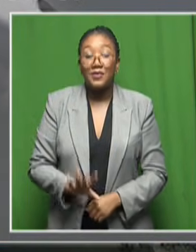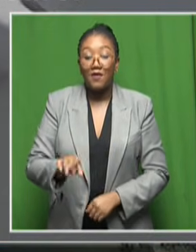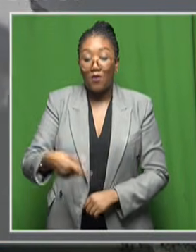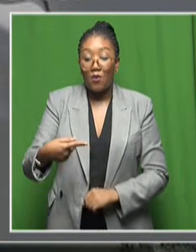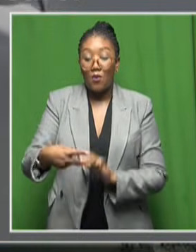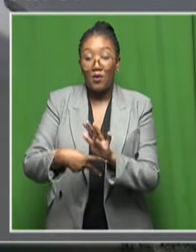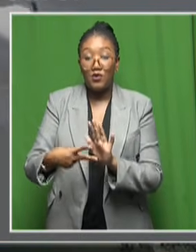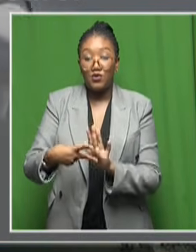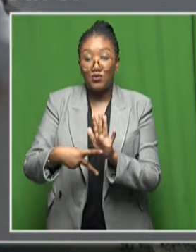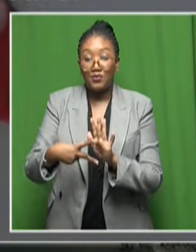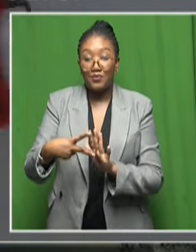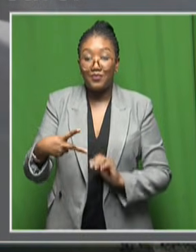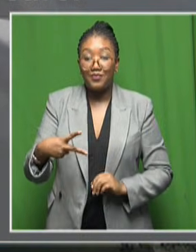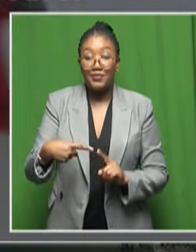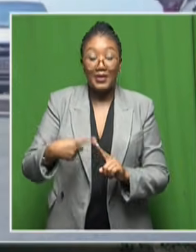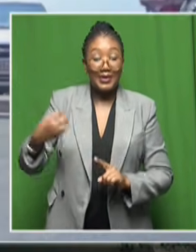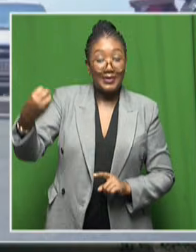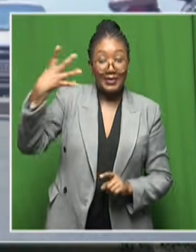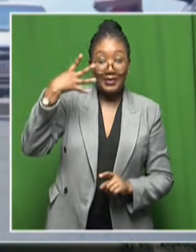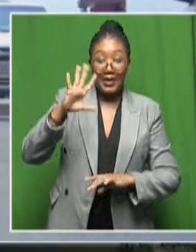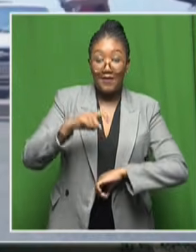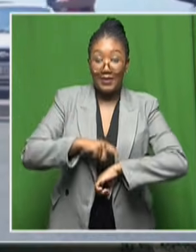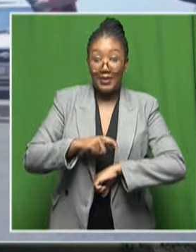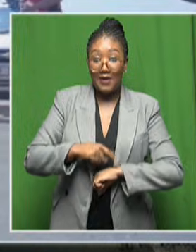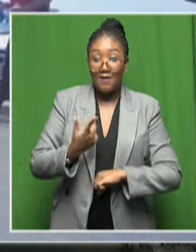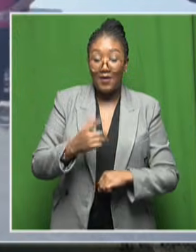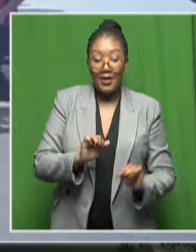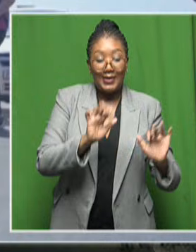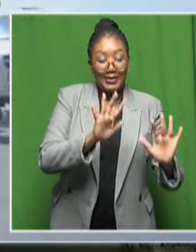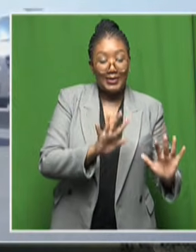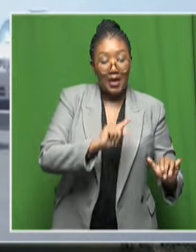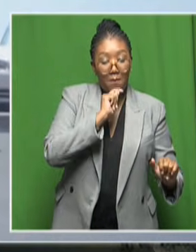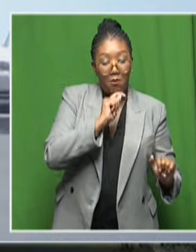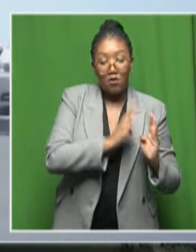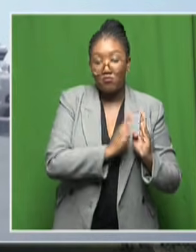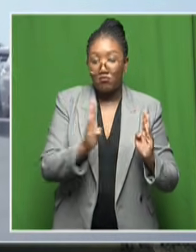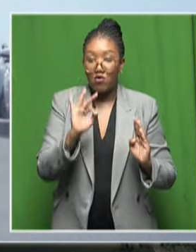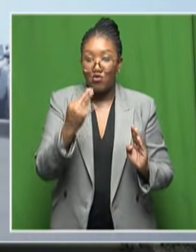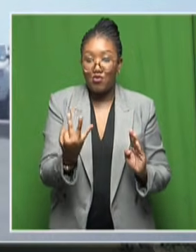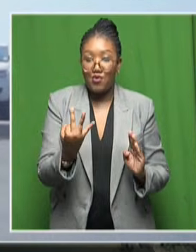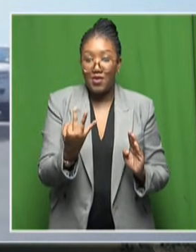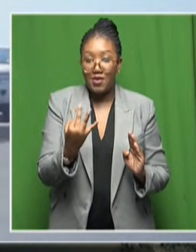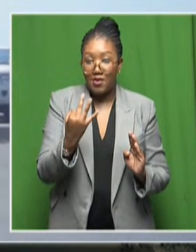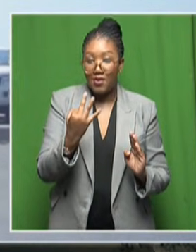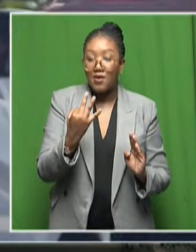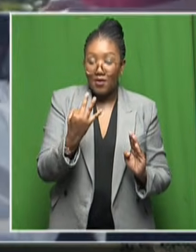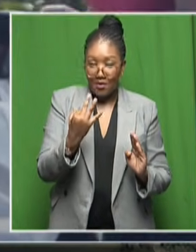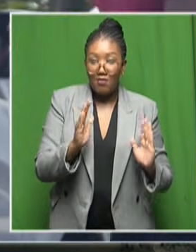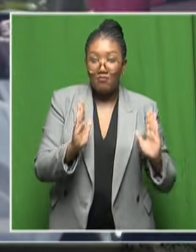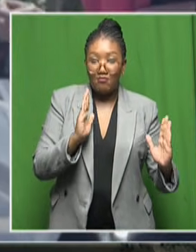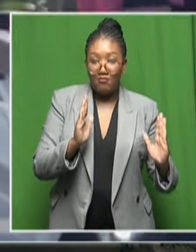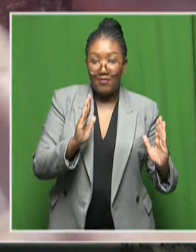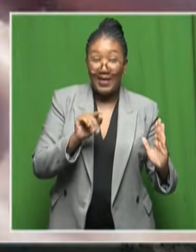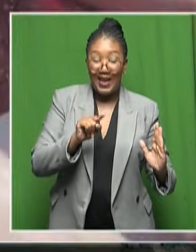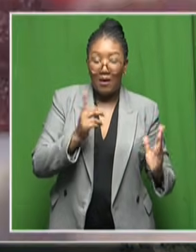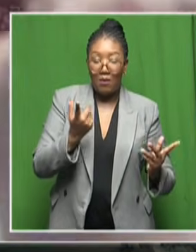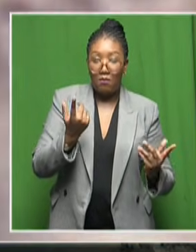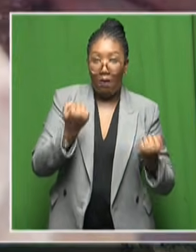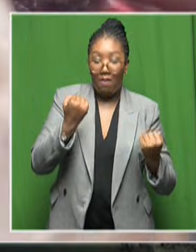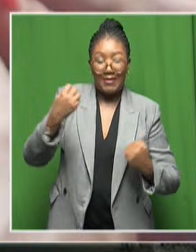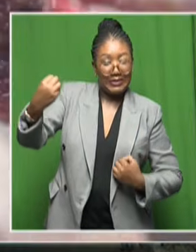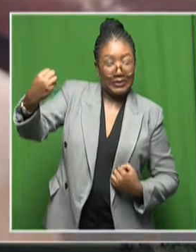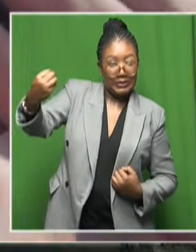things you said there. So avoid the sun between 10 and? 3 p.m. 3. So 3 o'clock that's in when it's strongest. Okay, 10 to 3. Yes. And